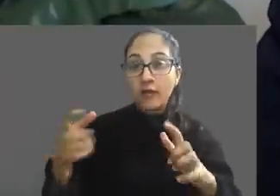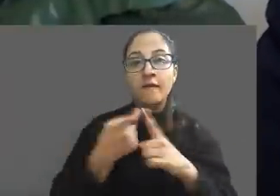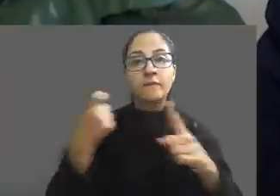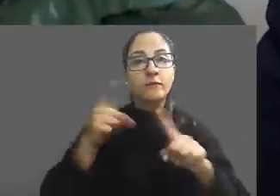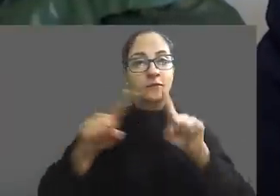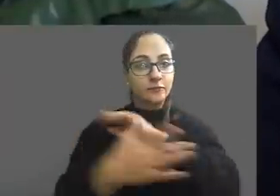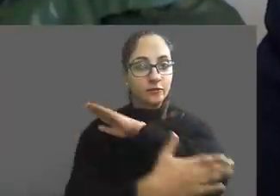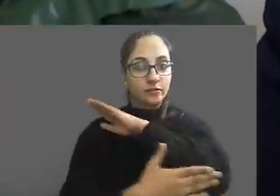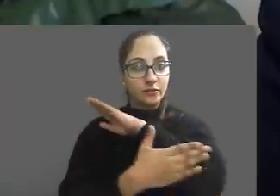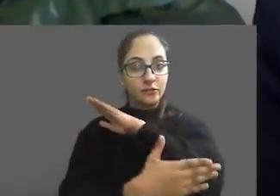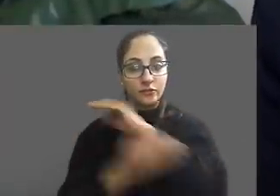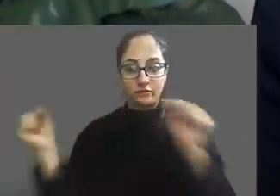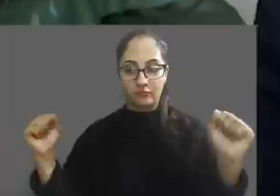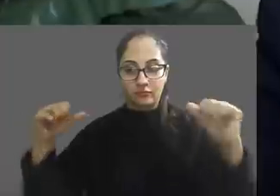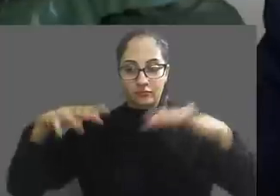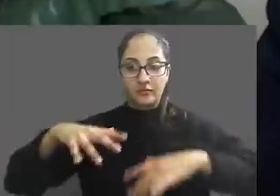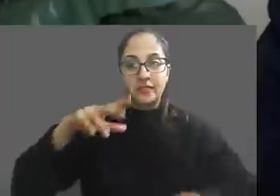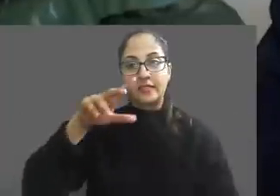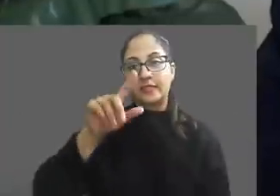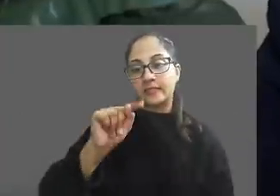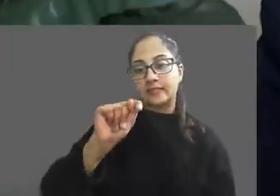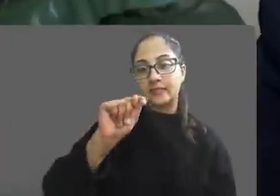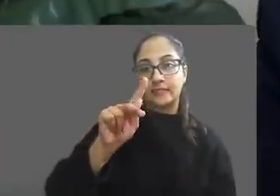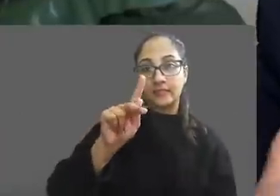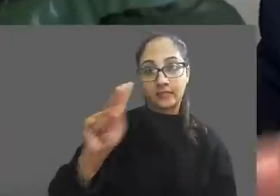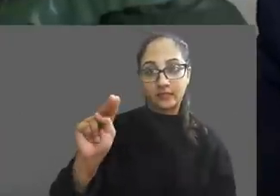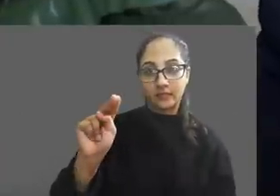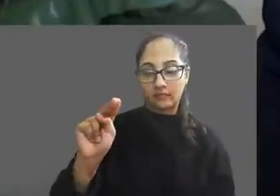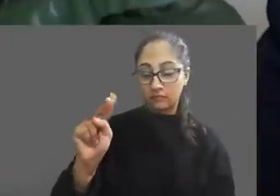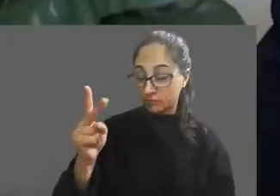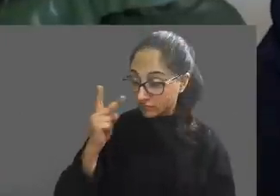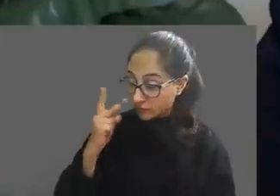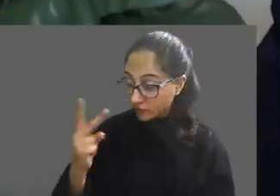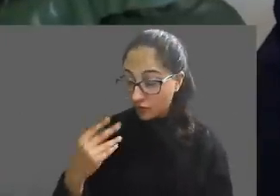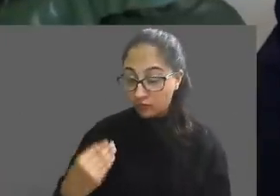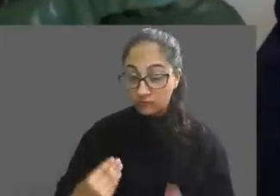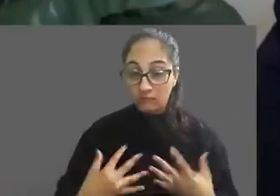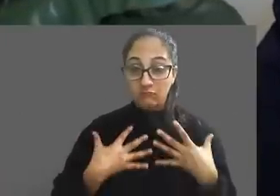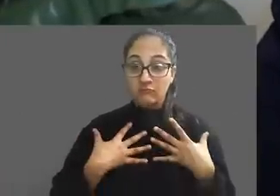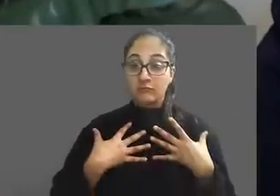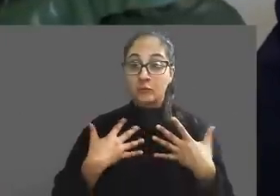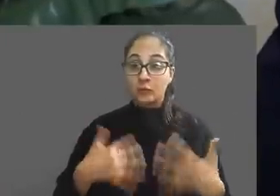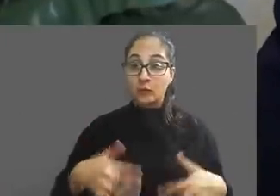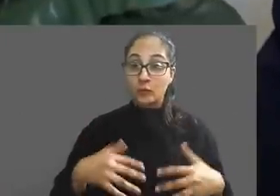inspiration. I hope every Ismaili youth and every member of the Jamaat